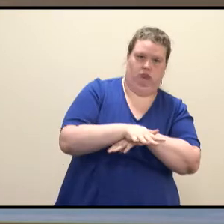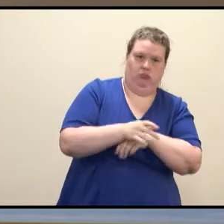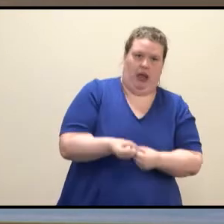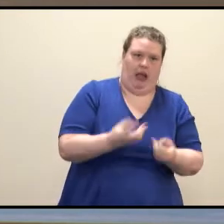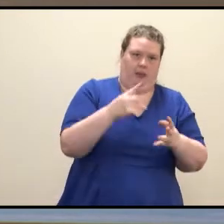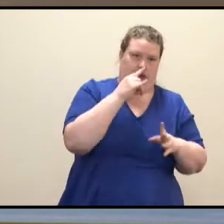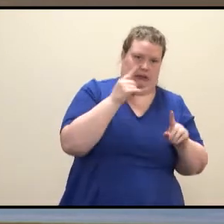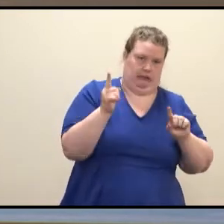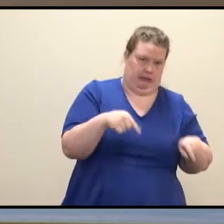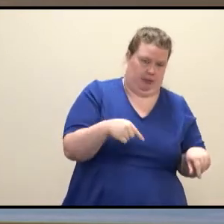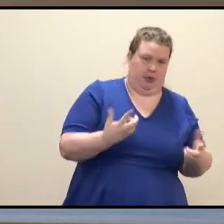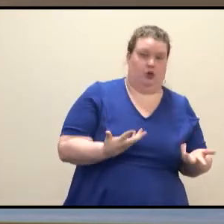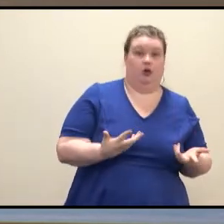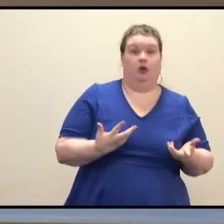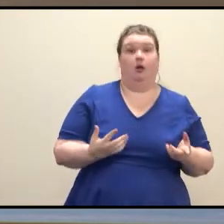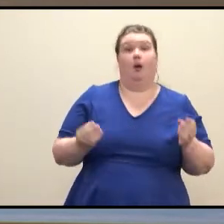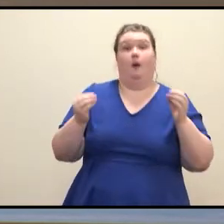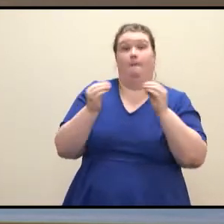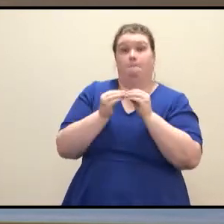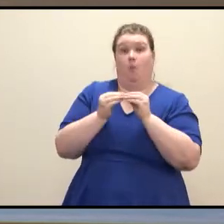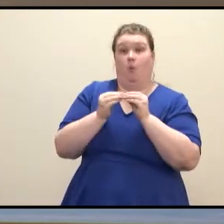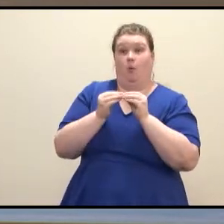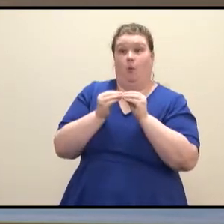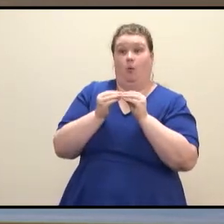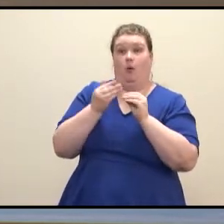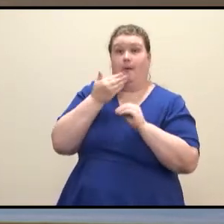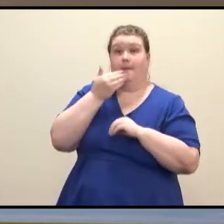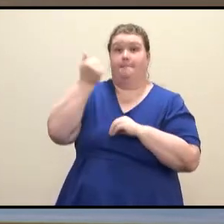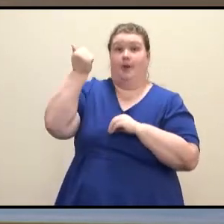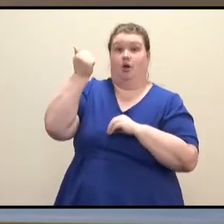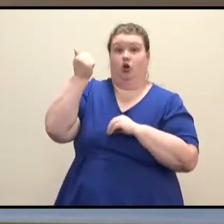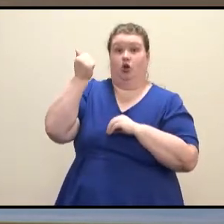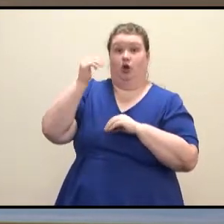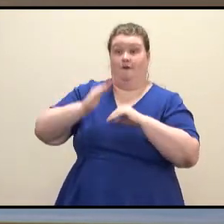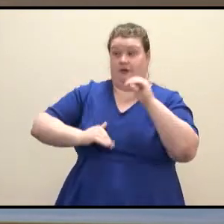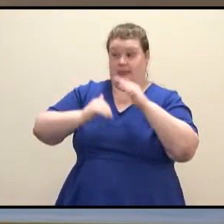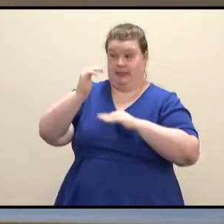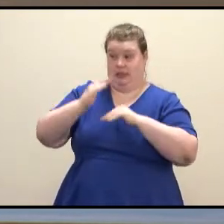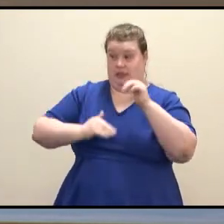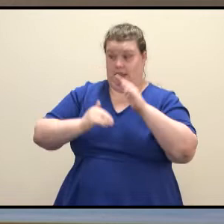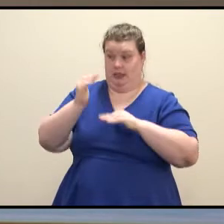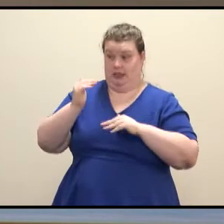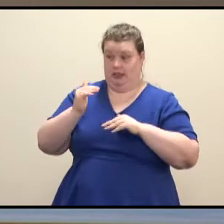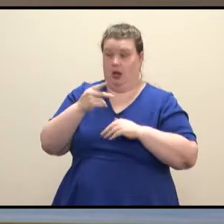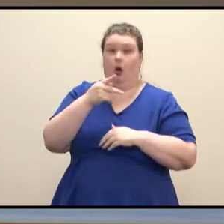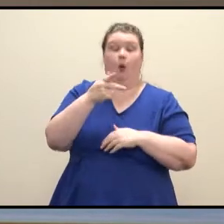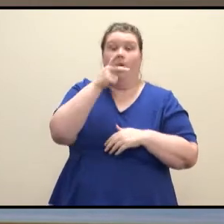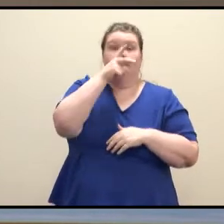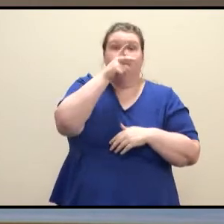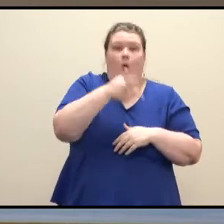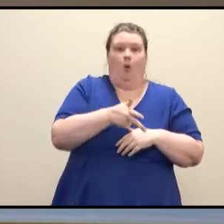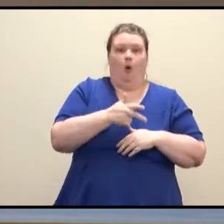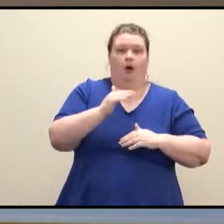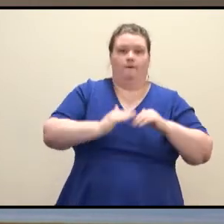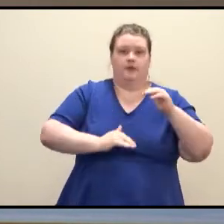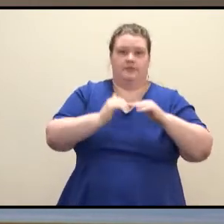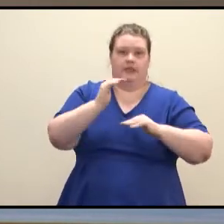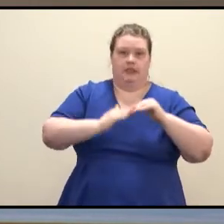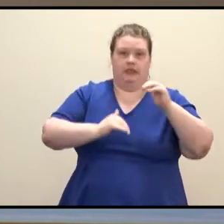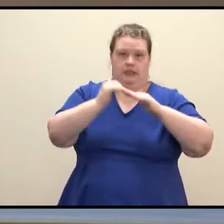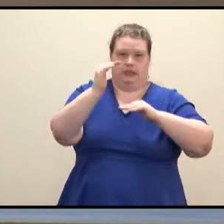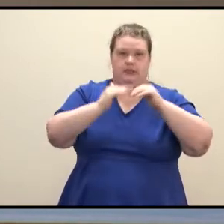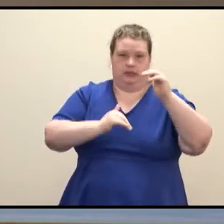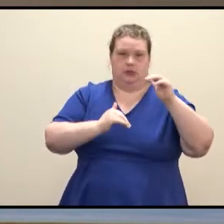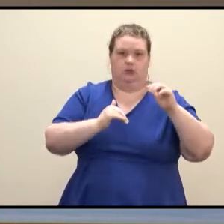facilities make a difference. I think they make a difference on teacher retention, which is one of the reasons we passed that bond